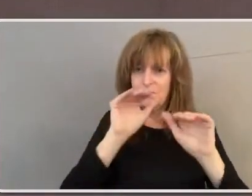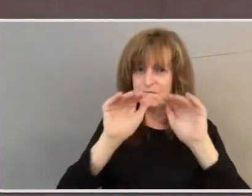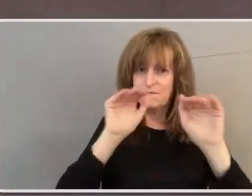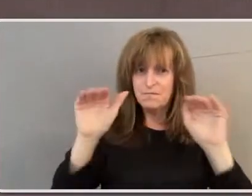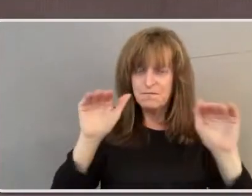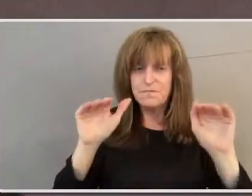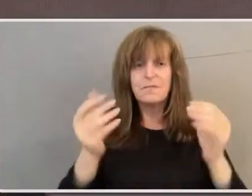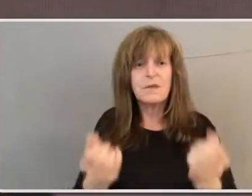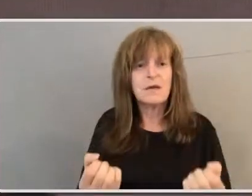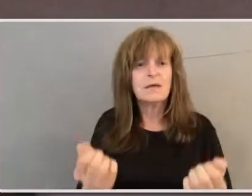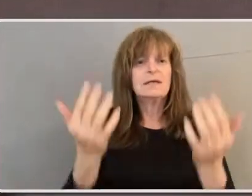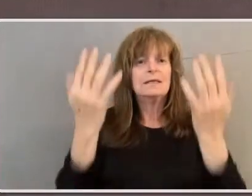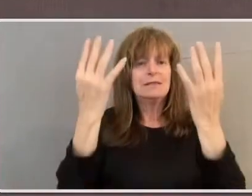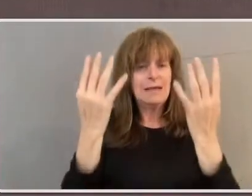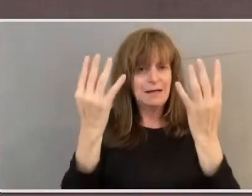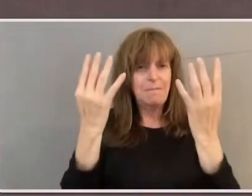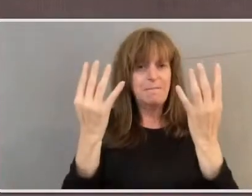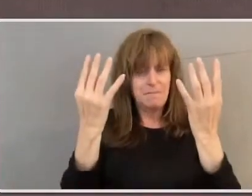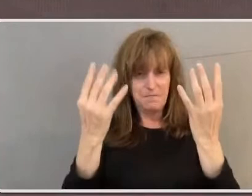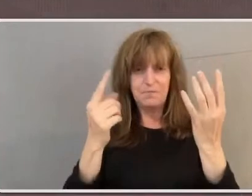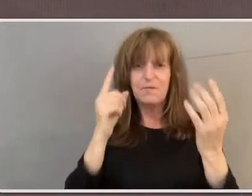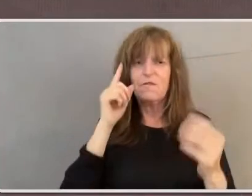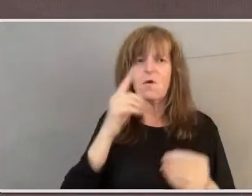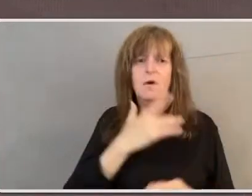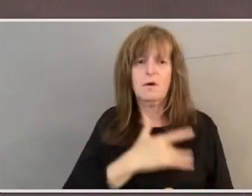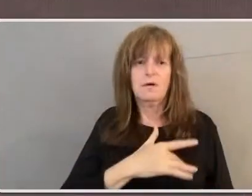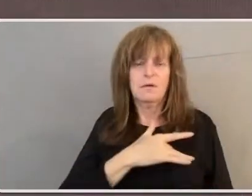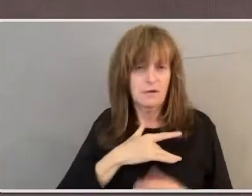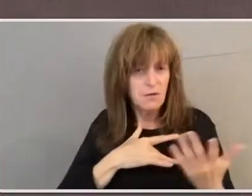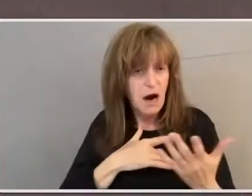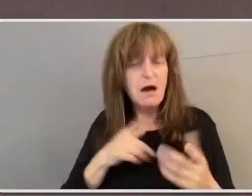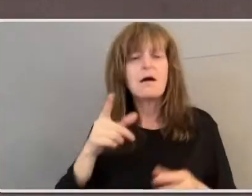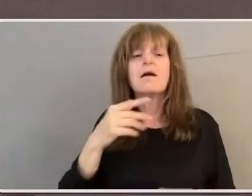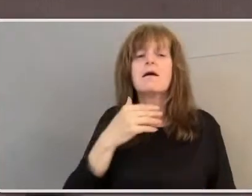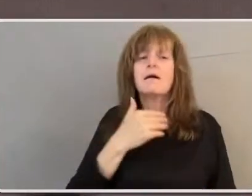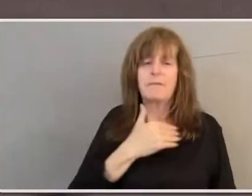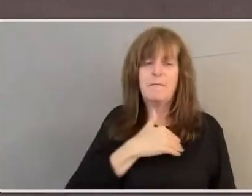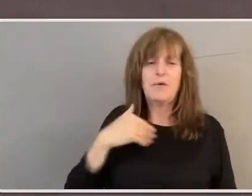Council. I will read the oath on behalf of the ministers.